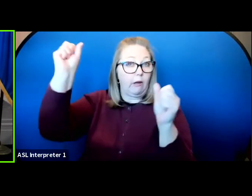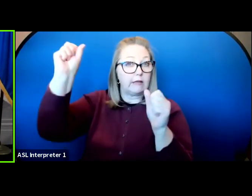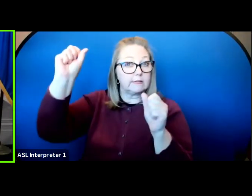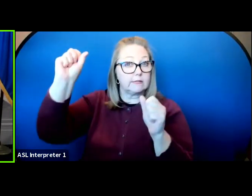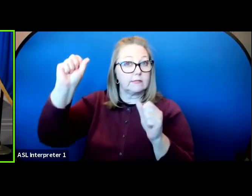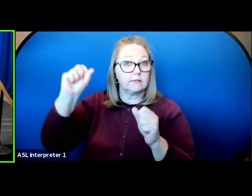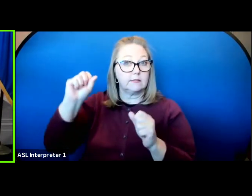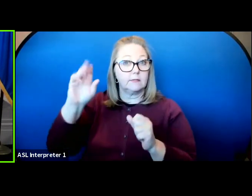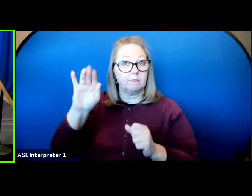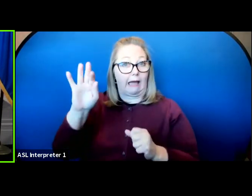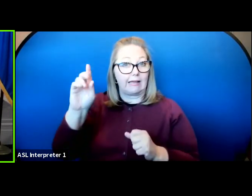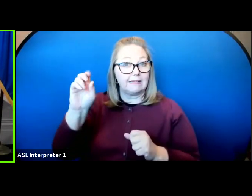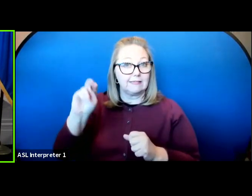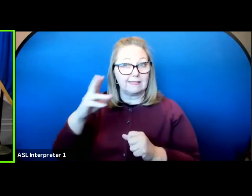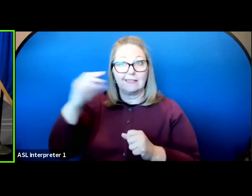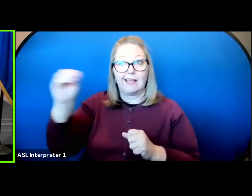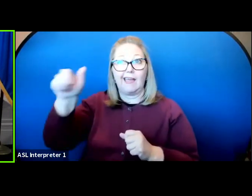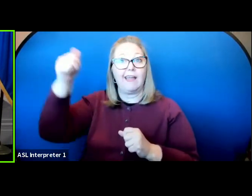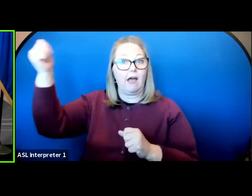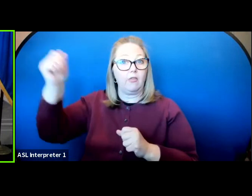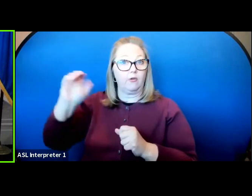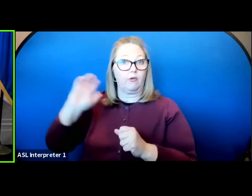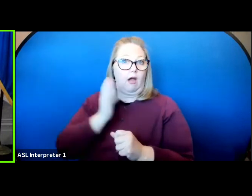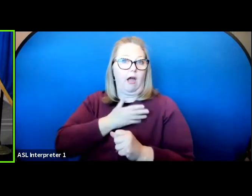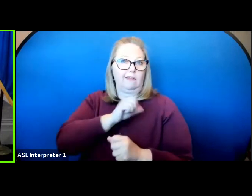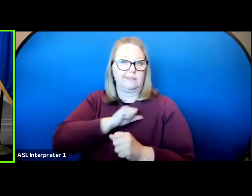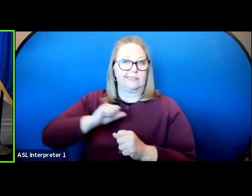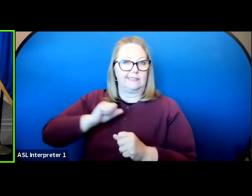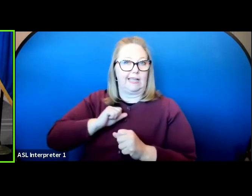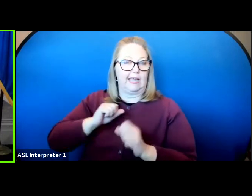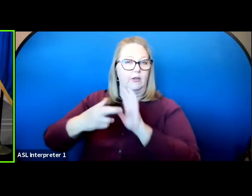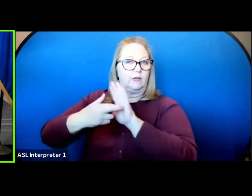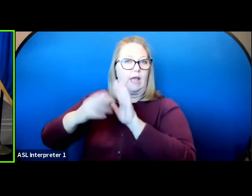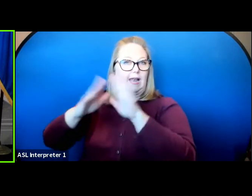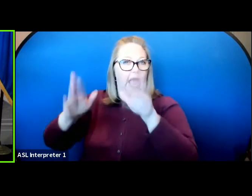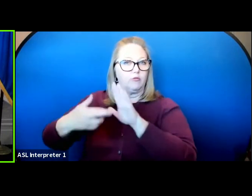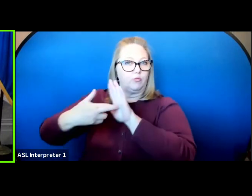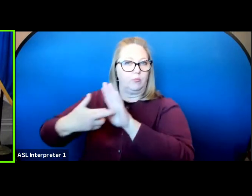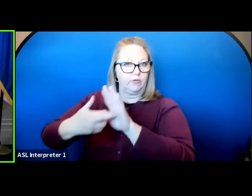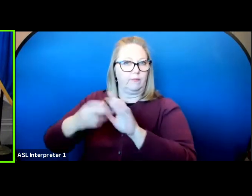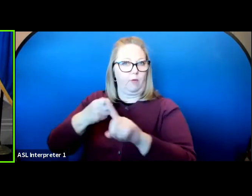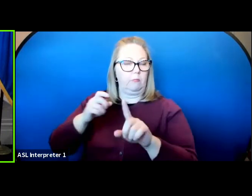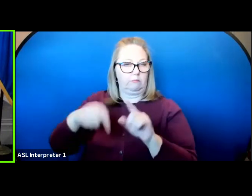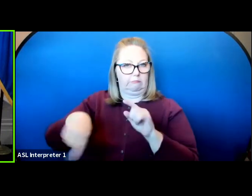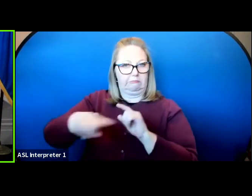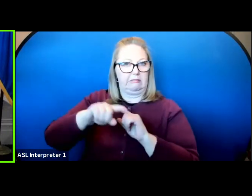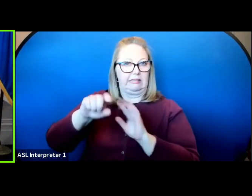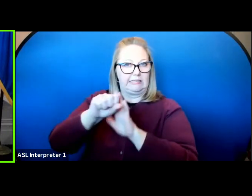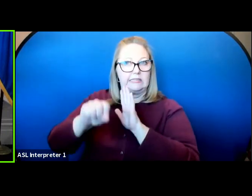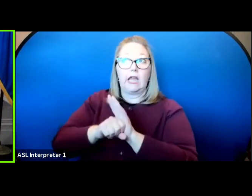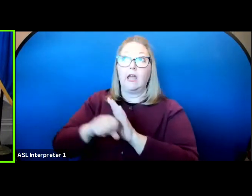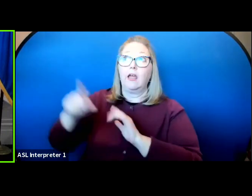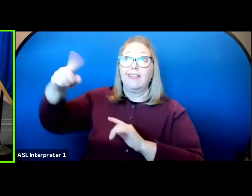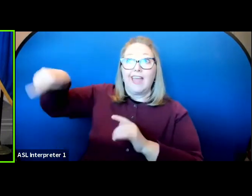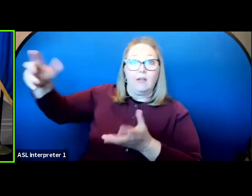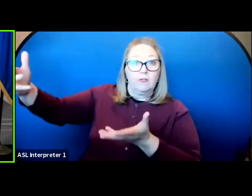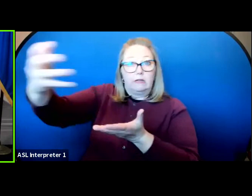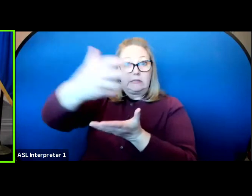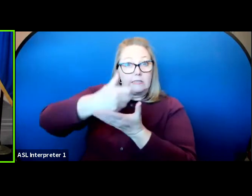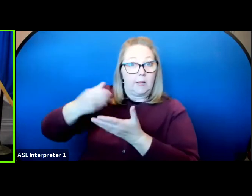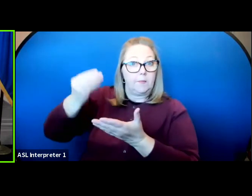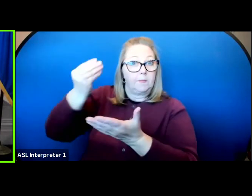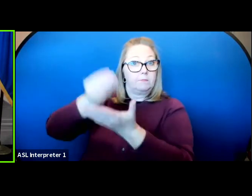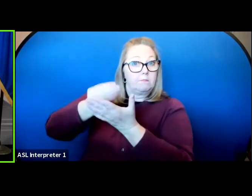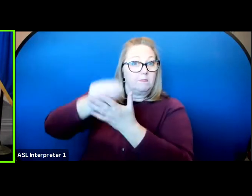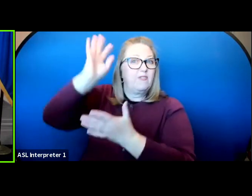receiving millions in rental assistance from the American Rescue Plan, on top of funding already received. But this money must get